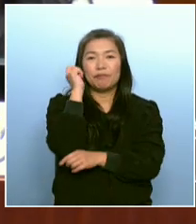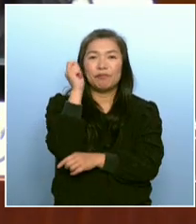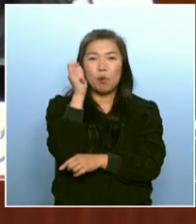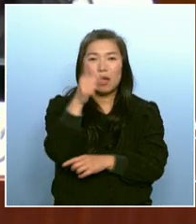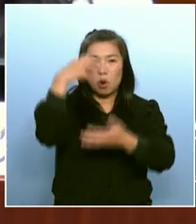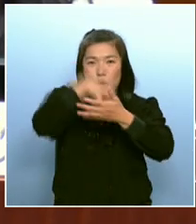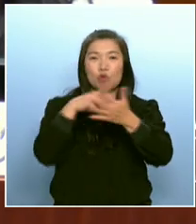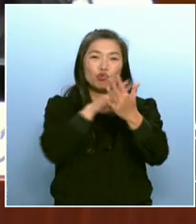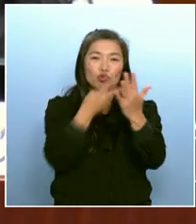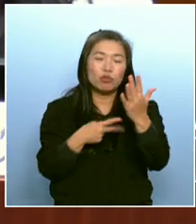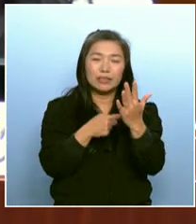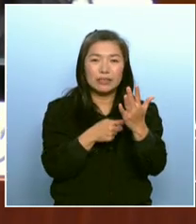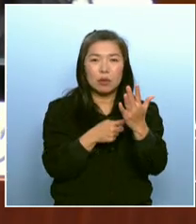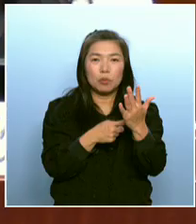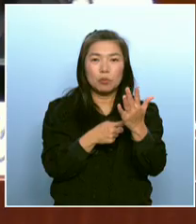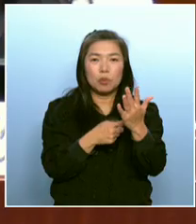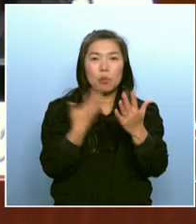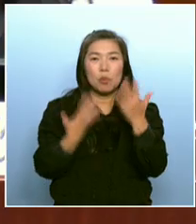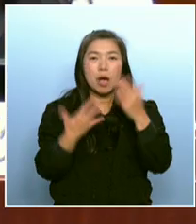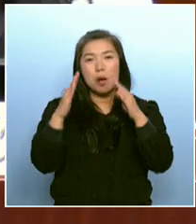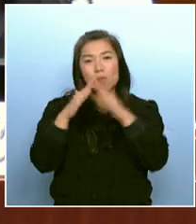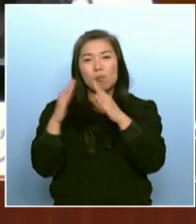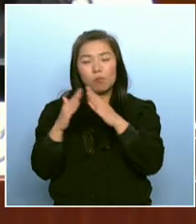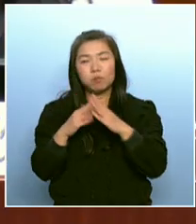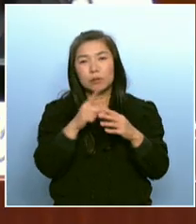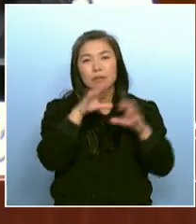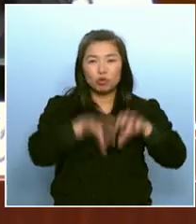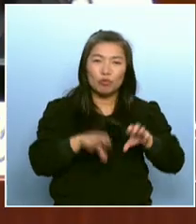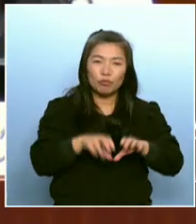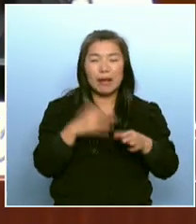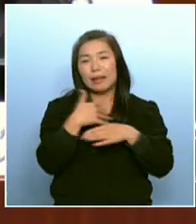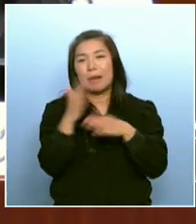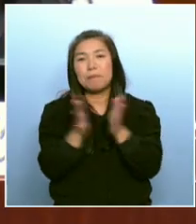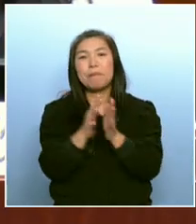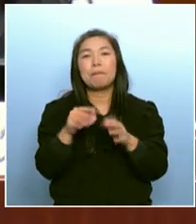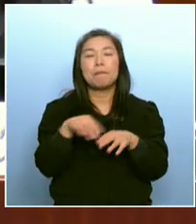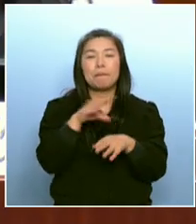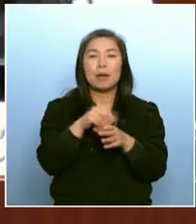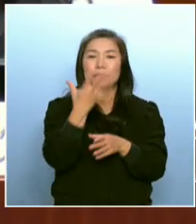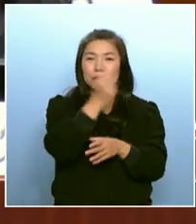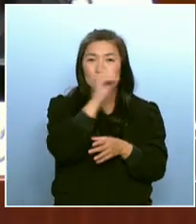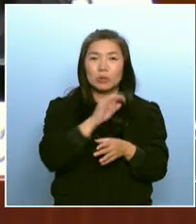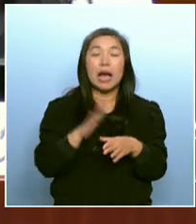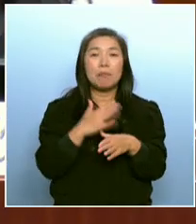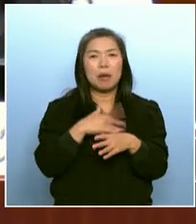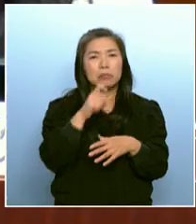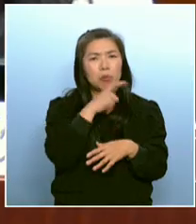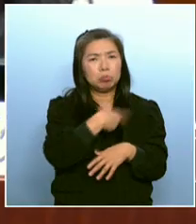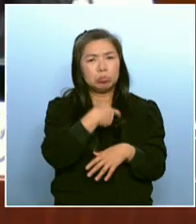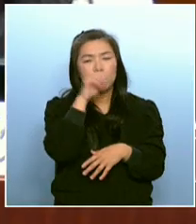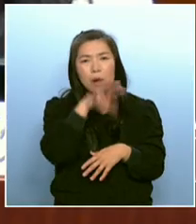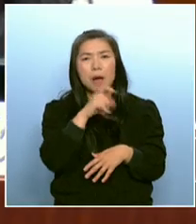asking for $130 million for this project. As for the fitting out works and other costs, they will account